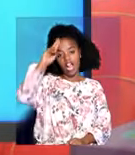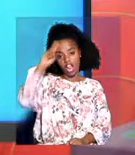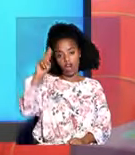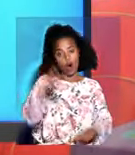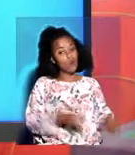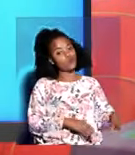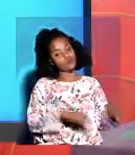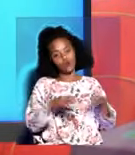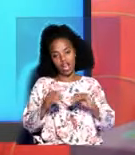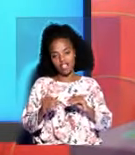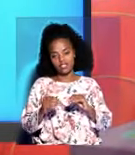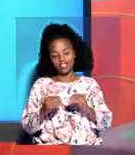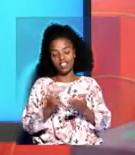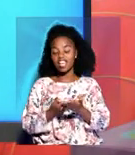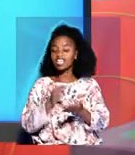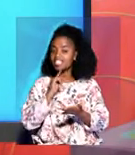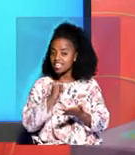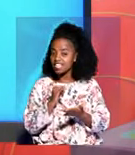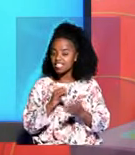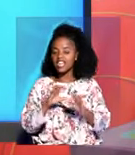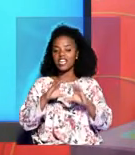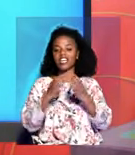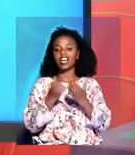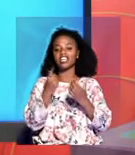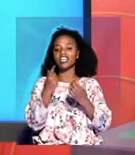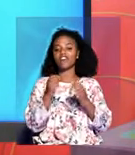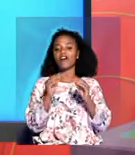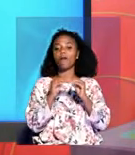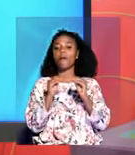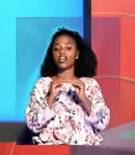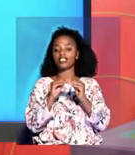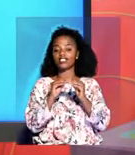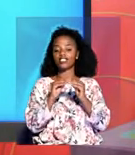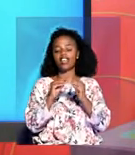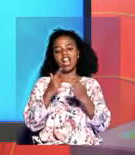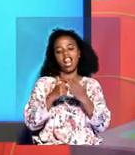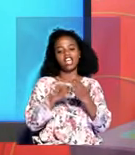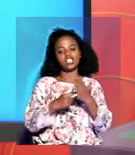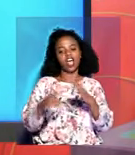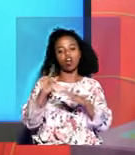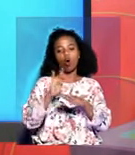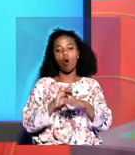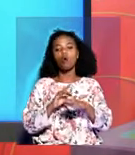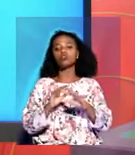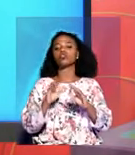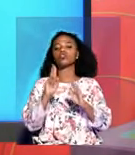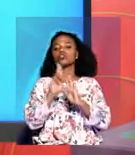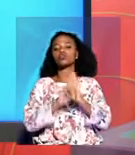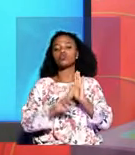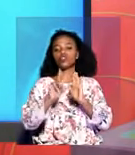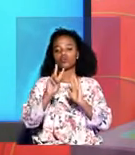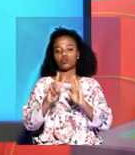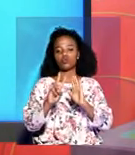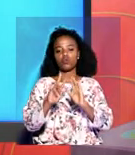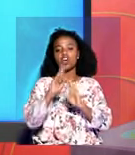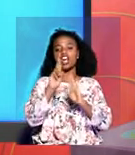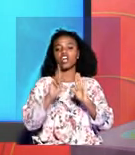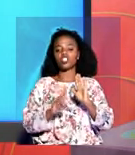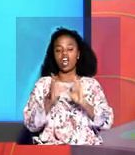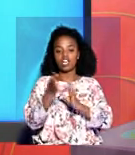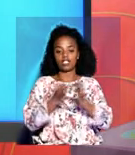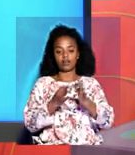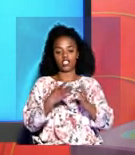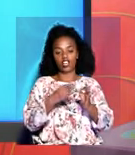Hello dear students, this is grade 11 mathematics lesson on Unit 2, Rational Expressions